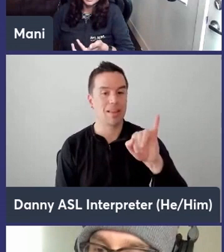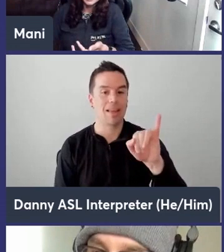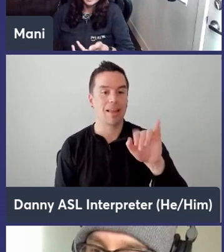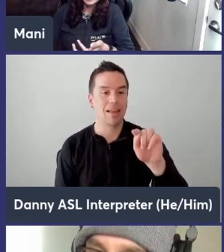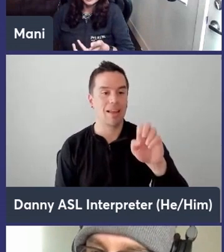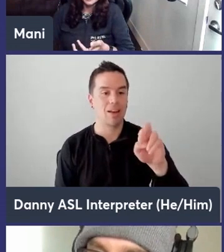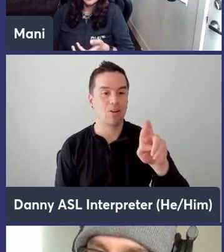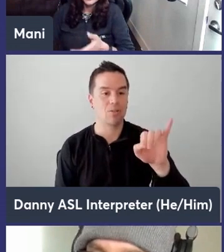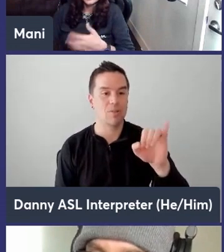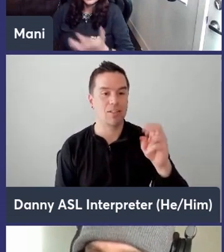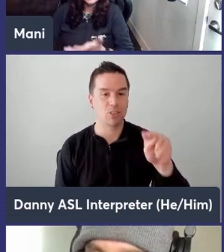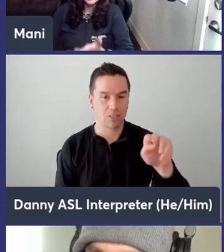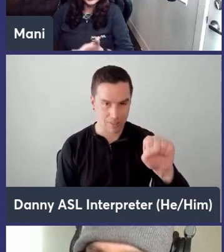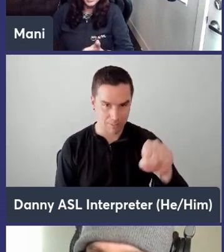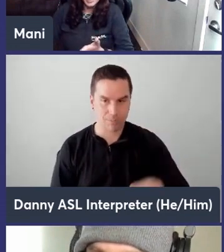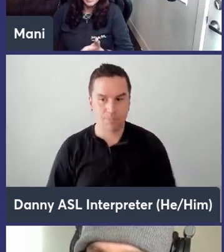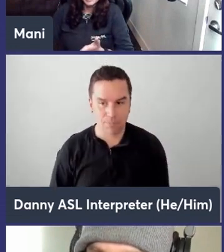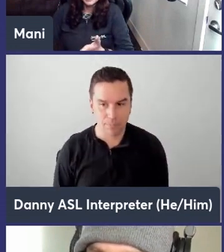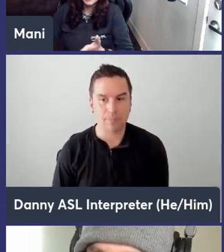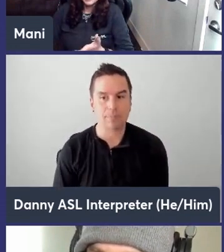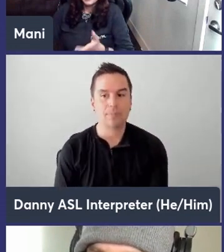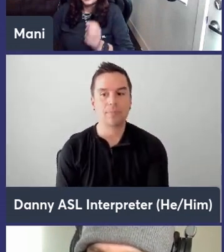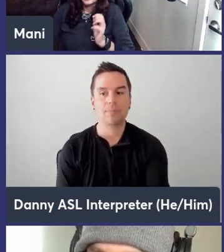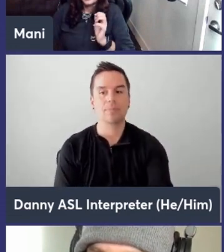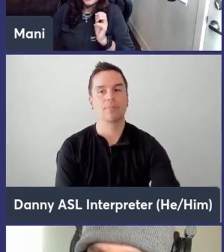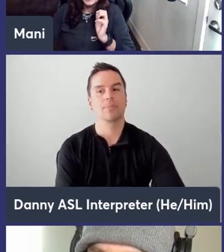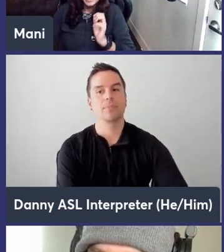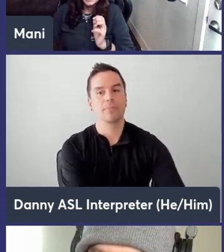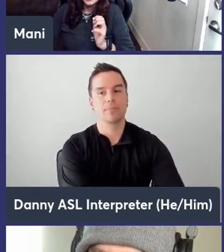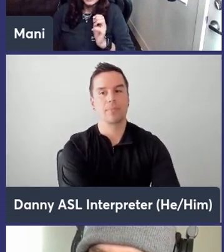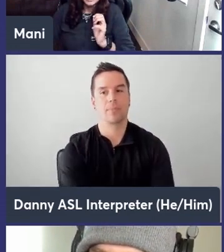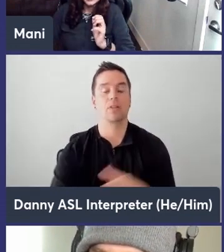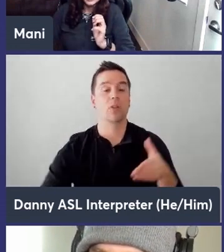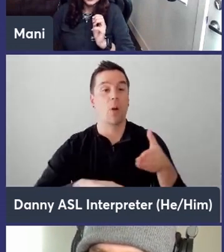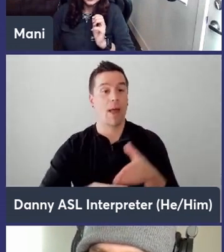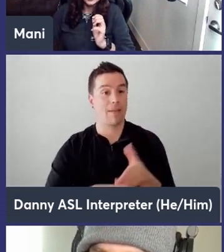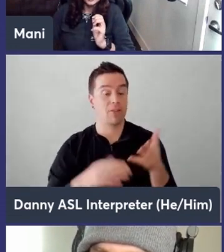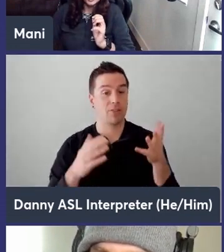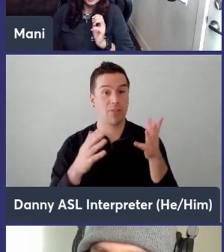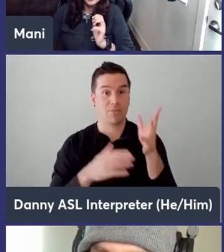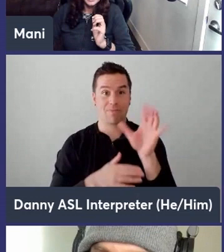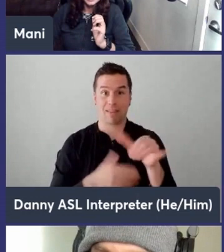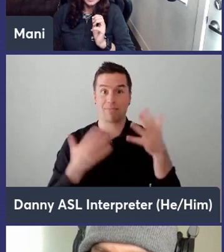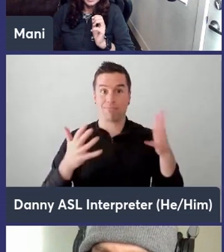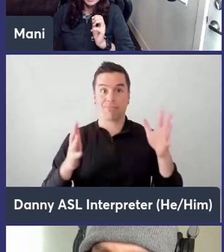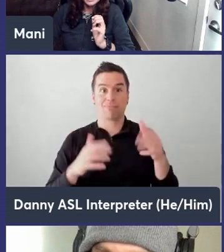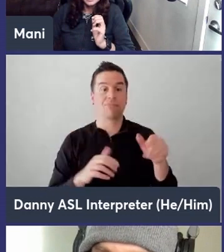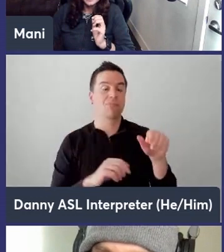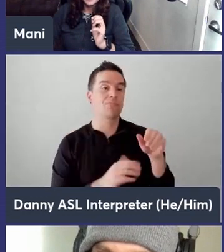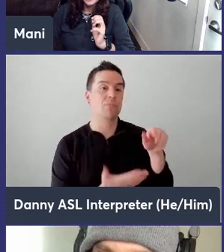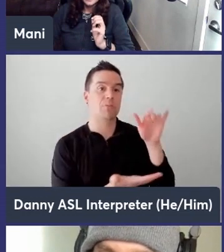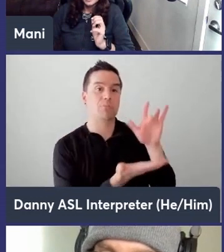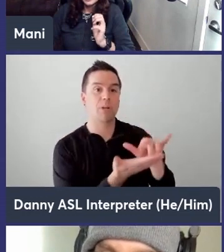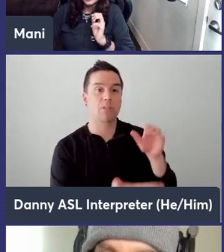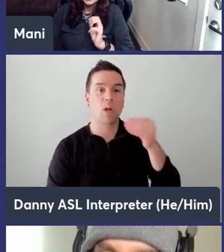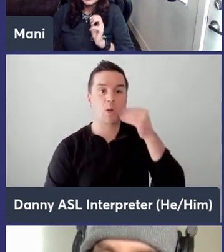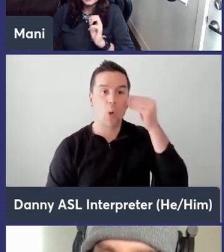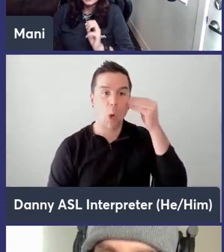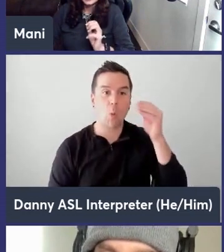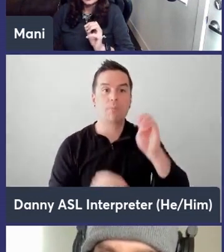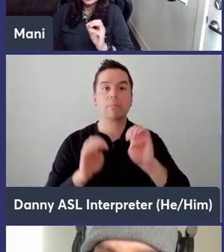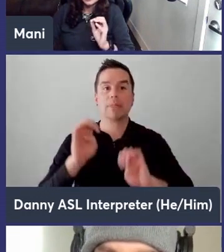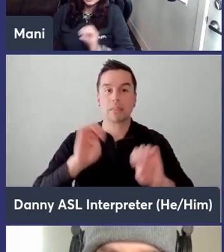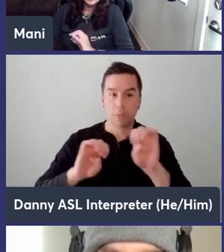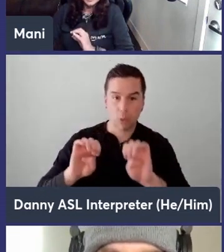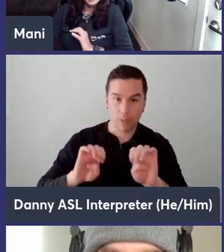particular experiment. So once you do that, then you can actually go to the home experiments, and you will